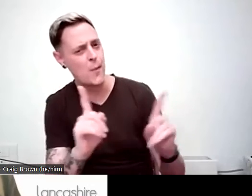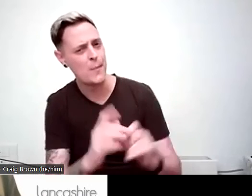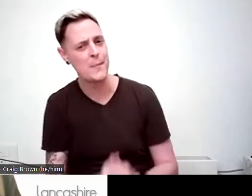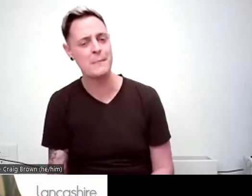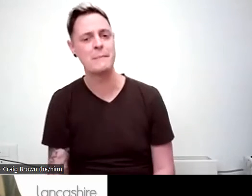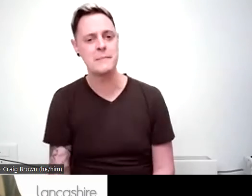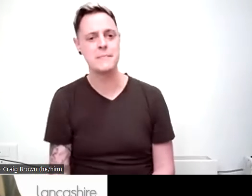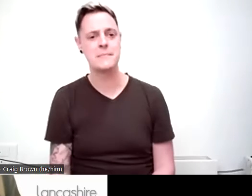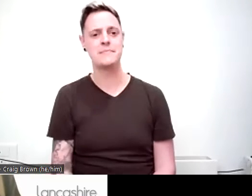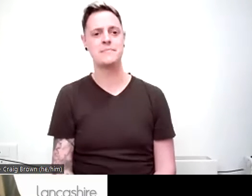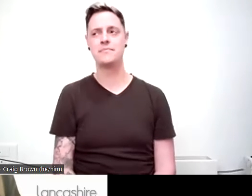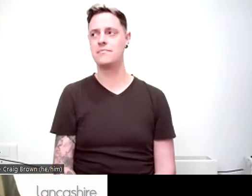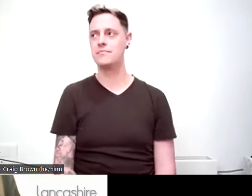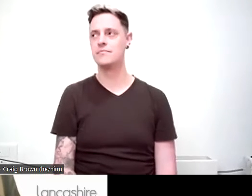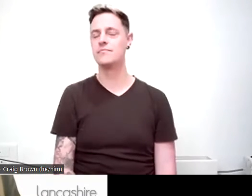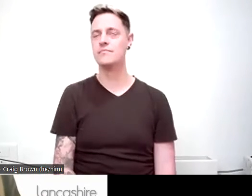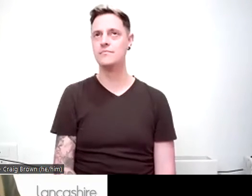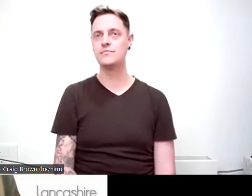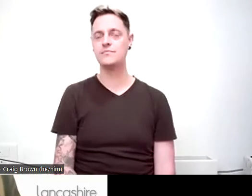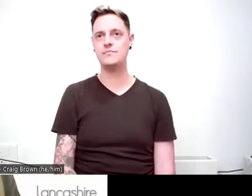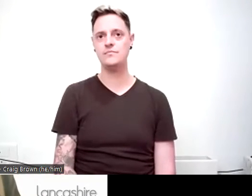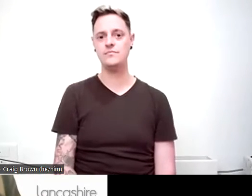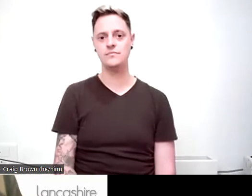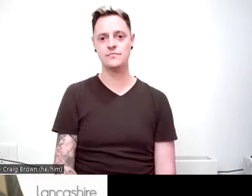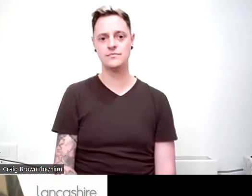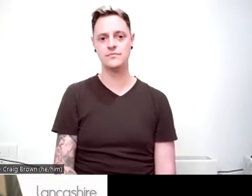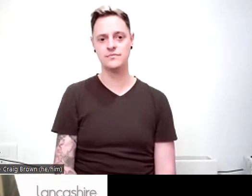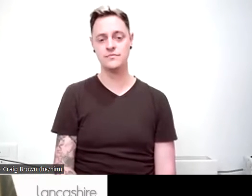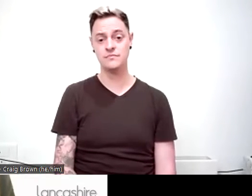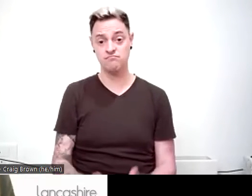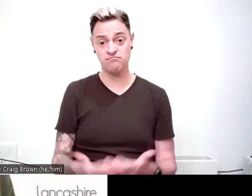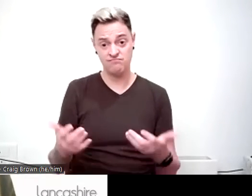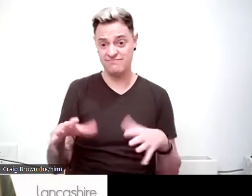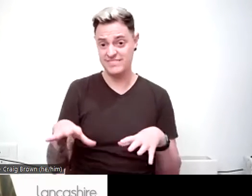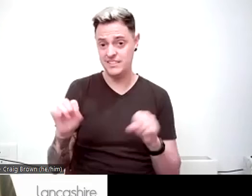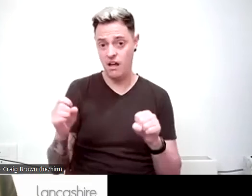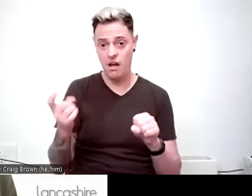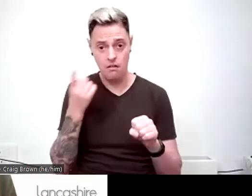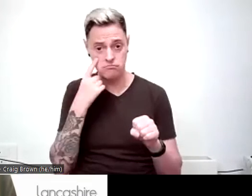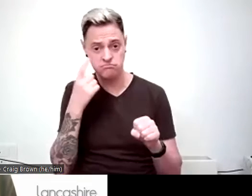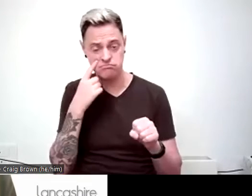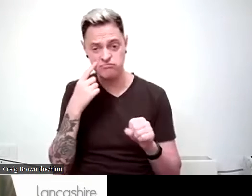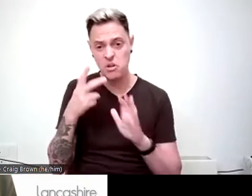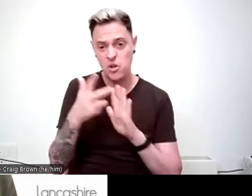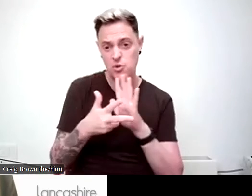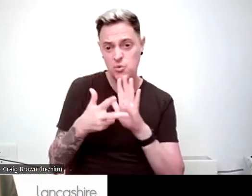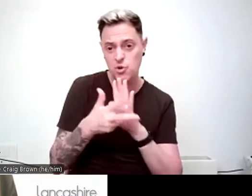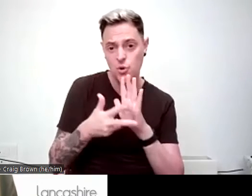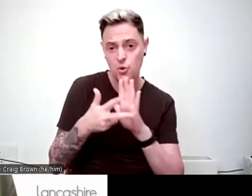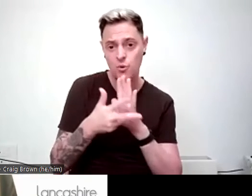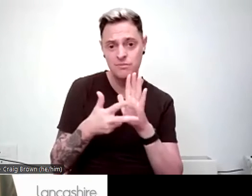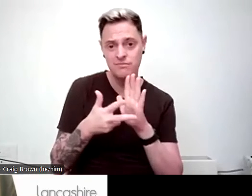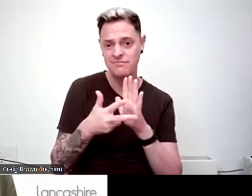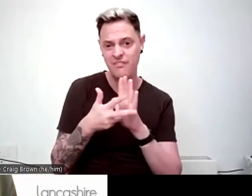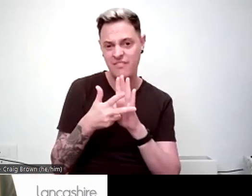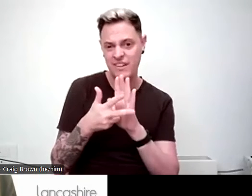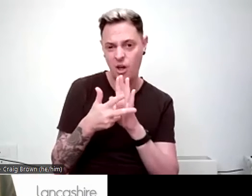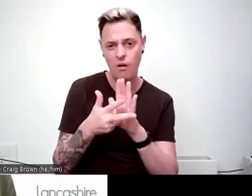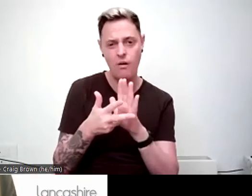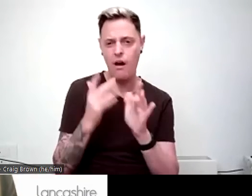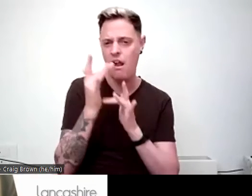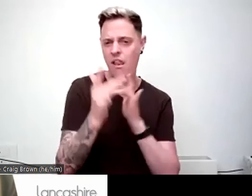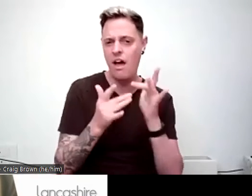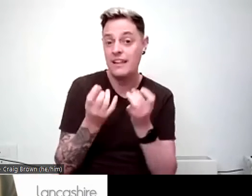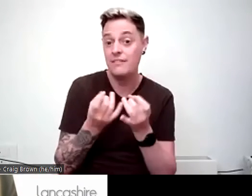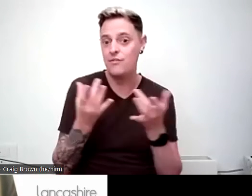to start off with, find, you know, a YouTube video or something online that's free, so you're